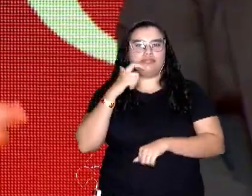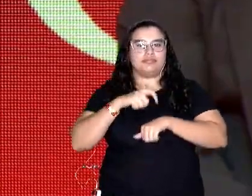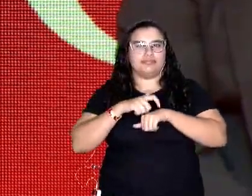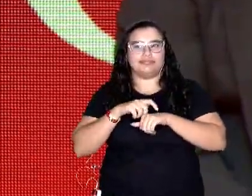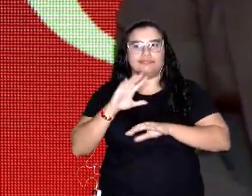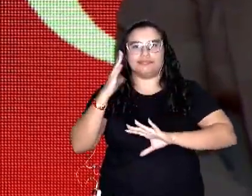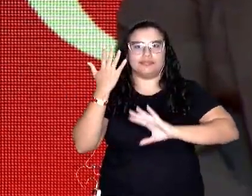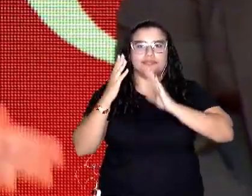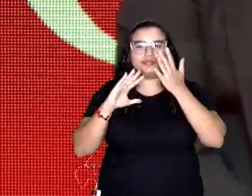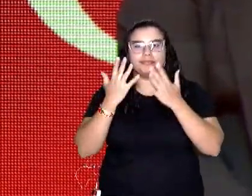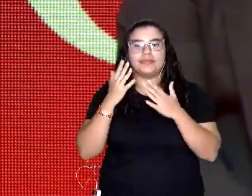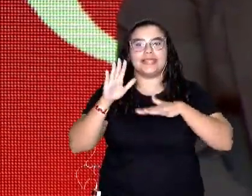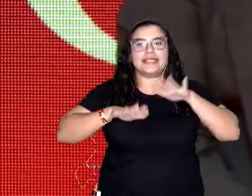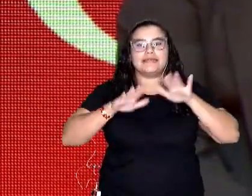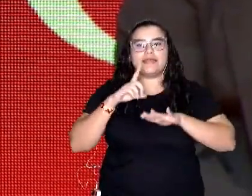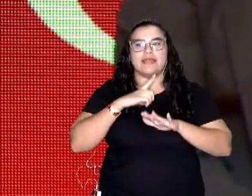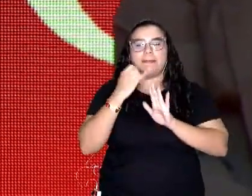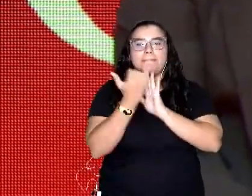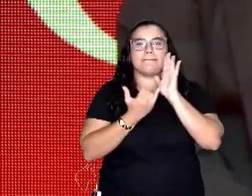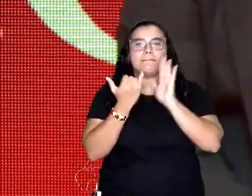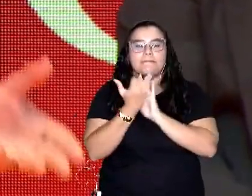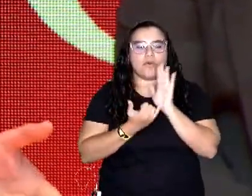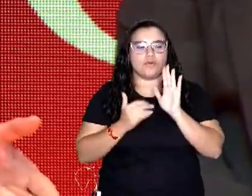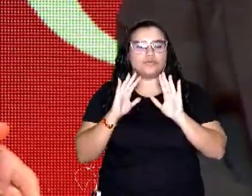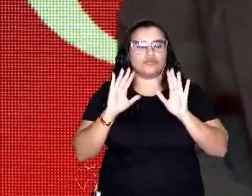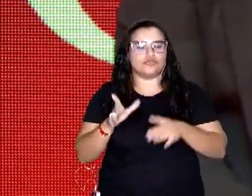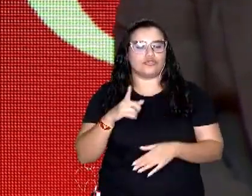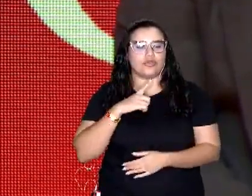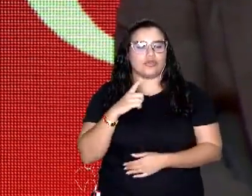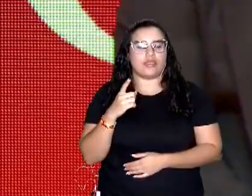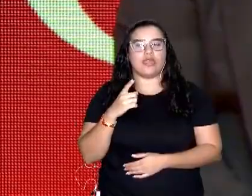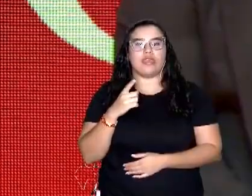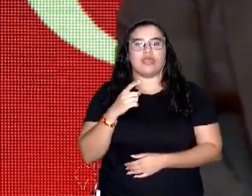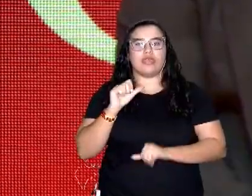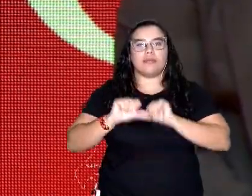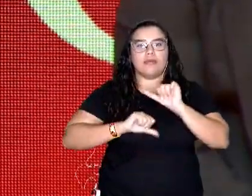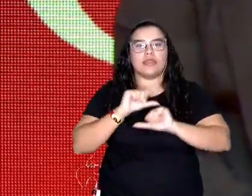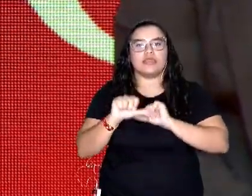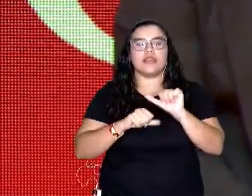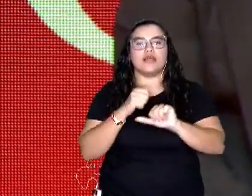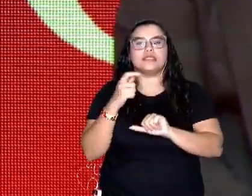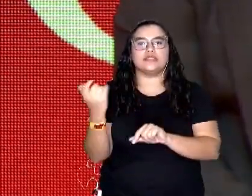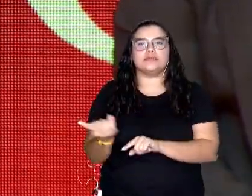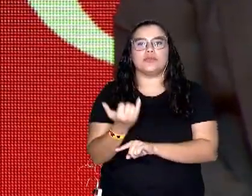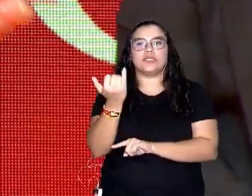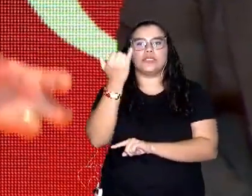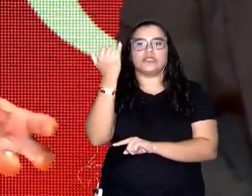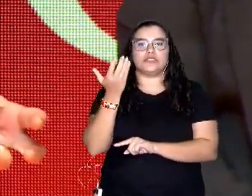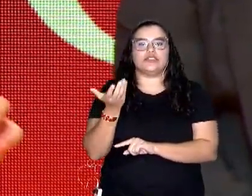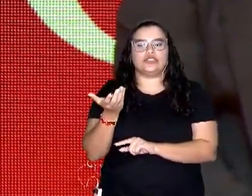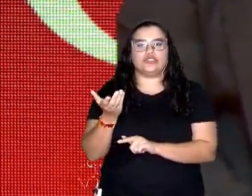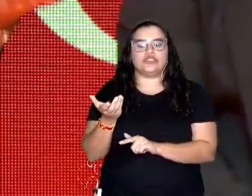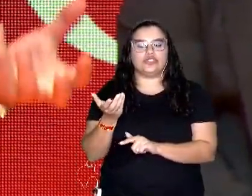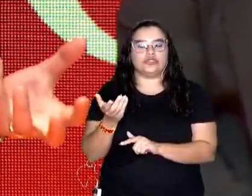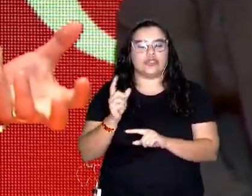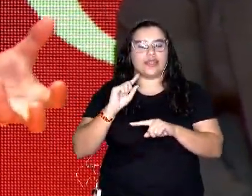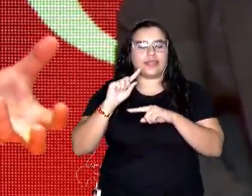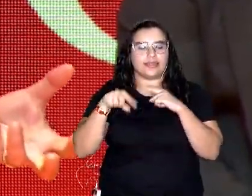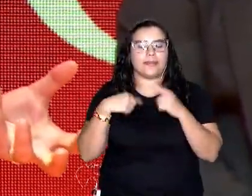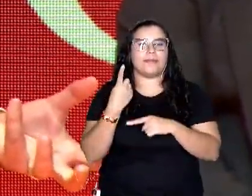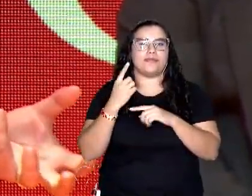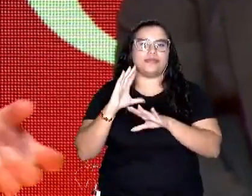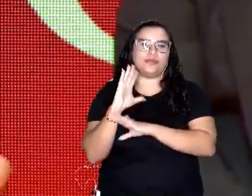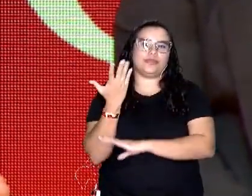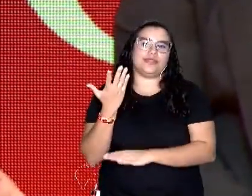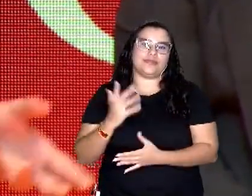learned of significant changes after the fact, and a lot of pitfalls happened because of the fact that we were not, or the tax function